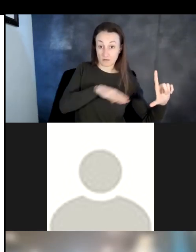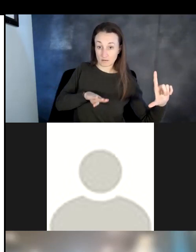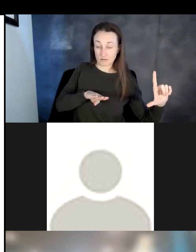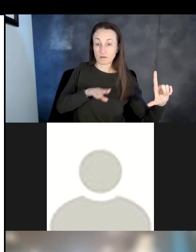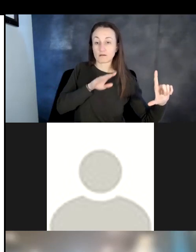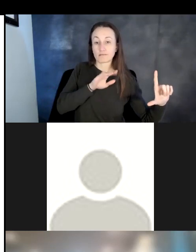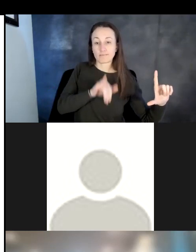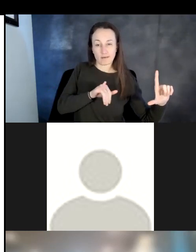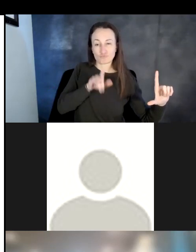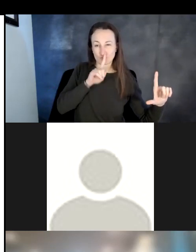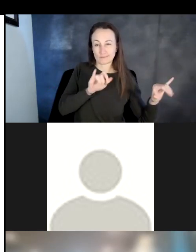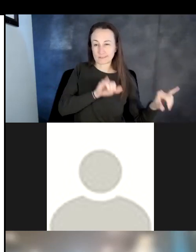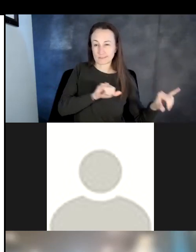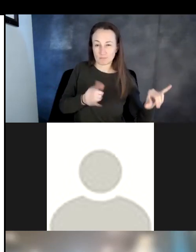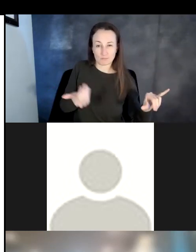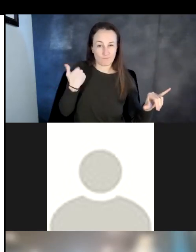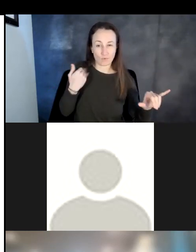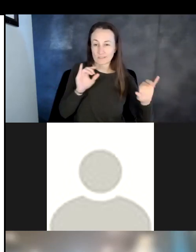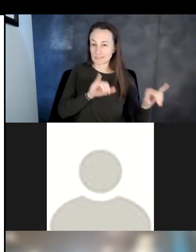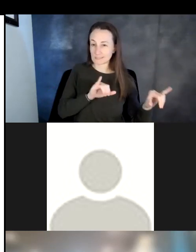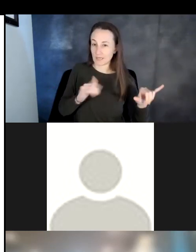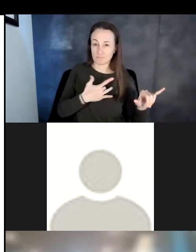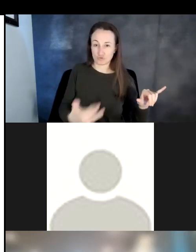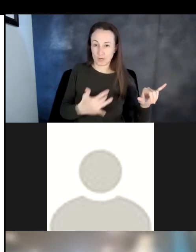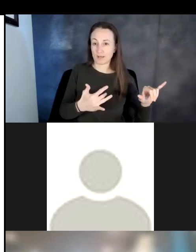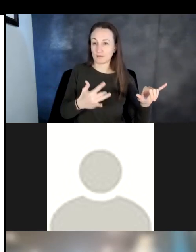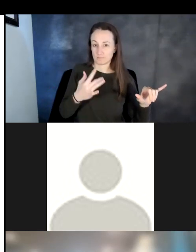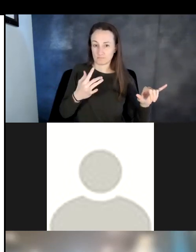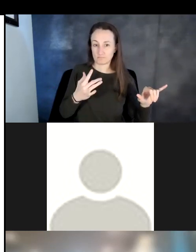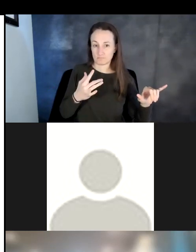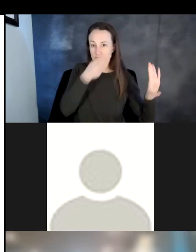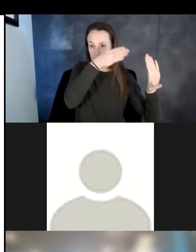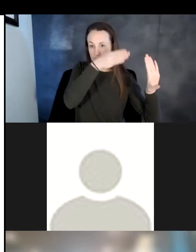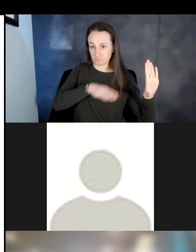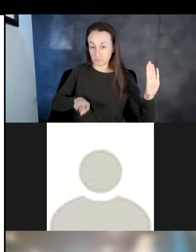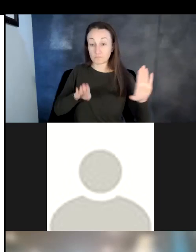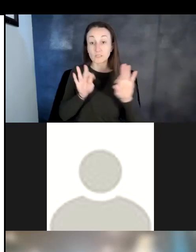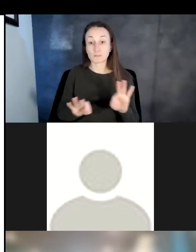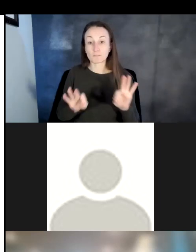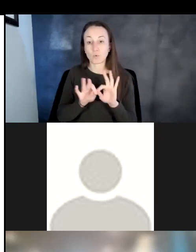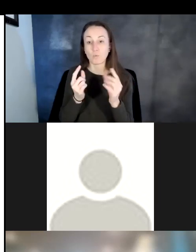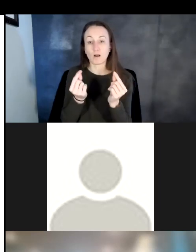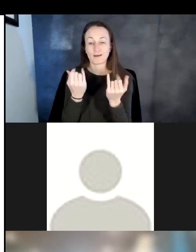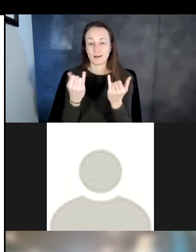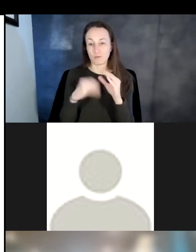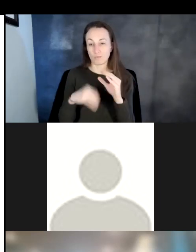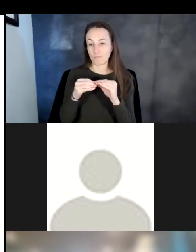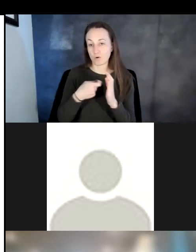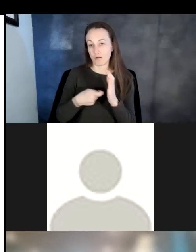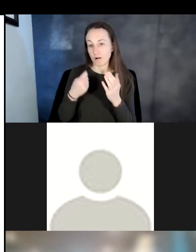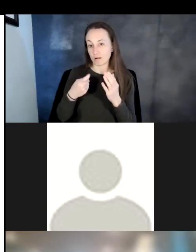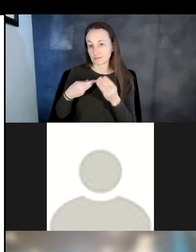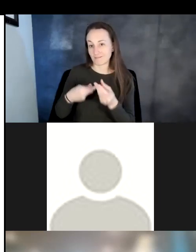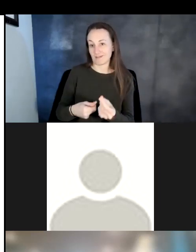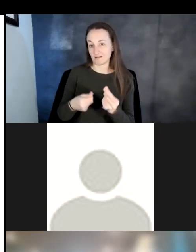can, it's basically the same as before, right? The same trends that we're seeing, but the important difference is that now we are more cost effective than Sanger